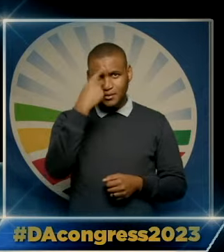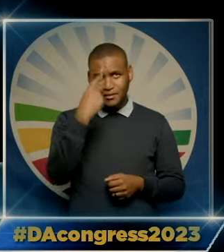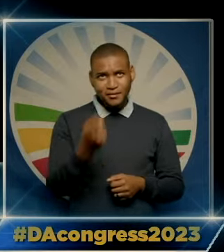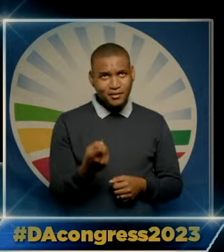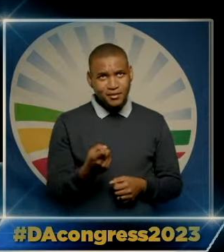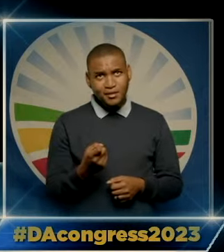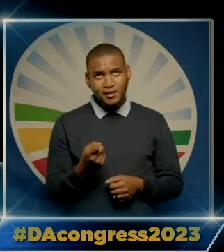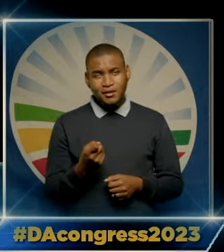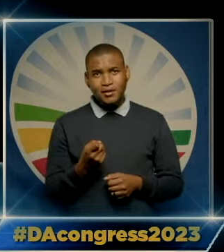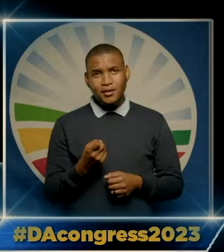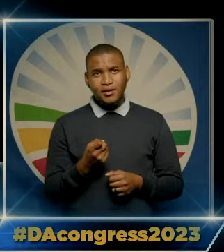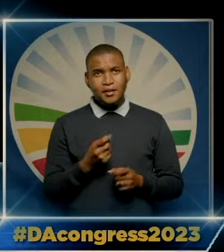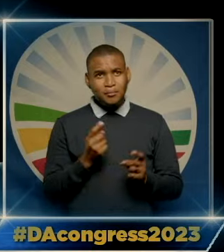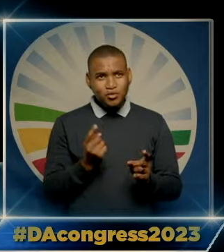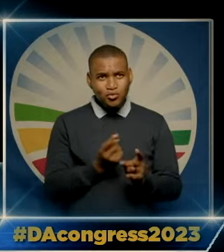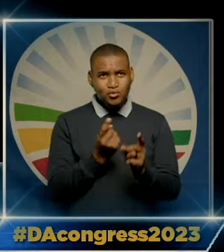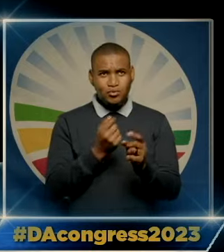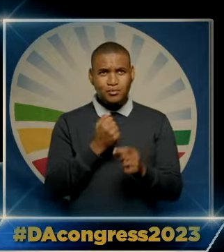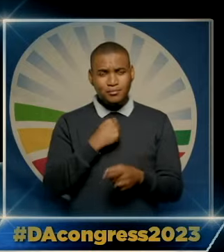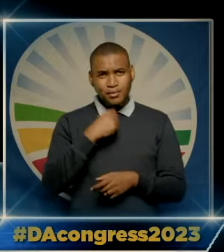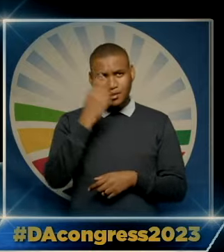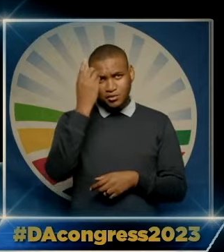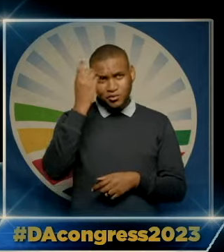and pursue my dreams.